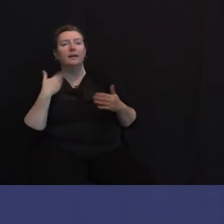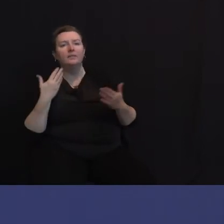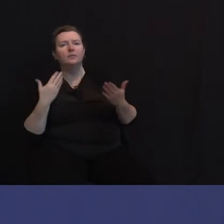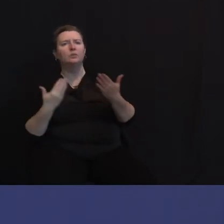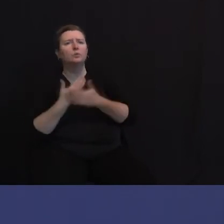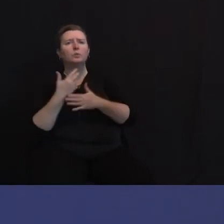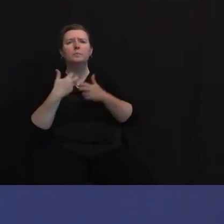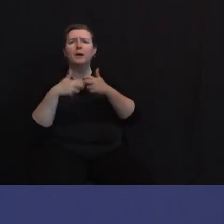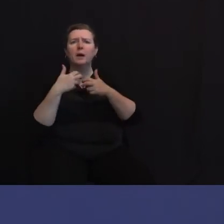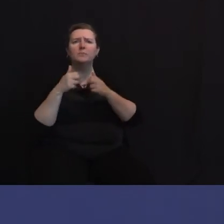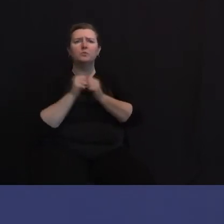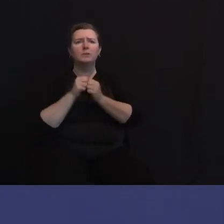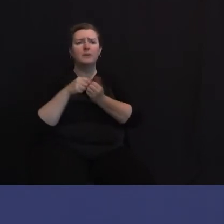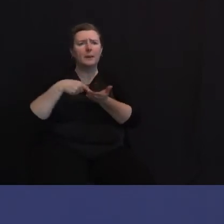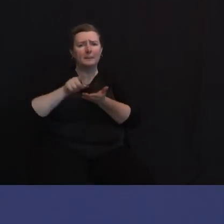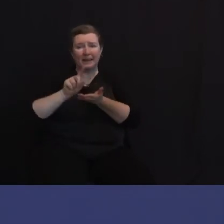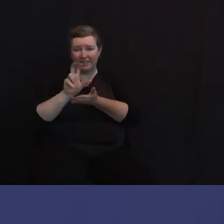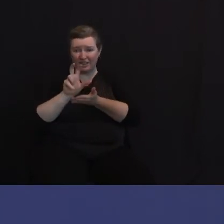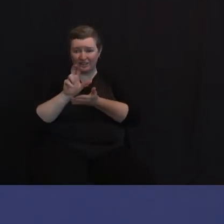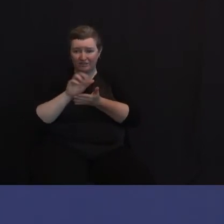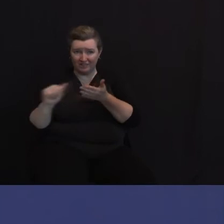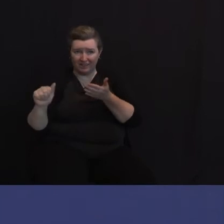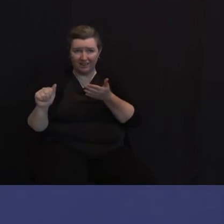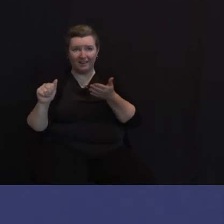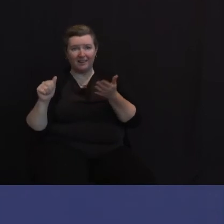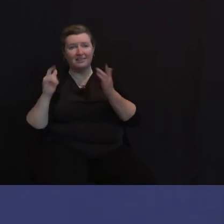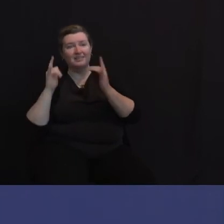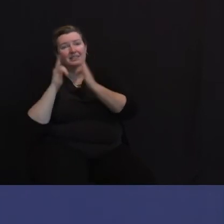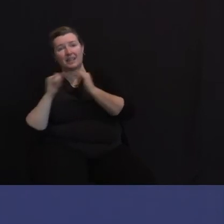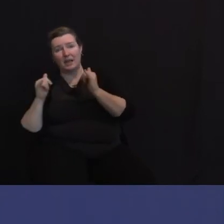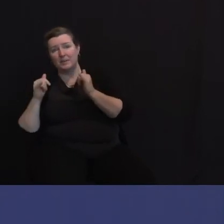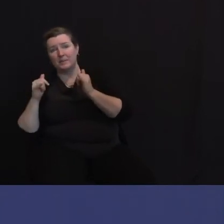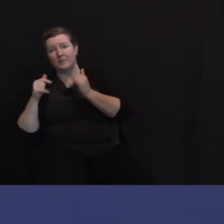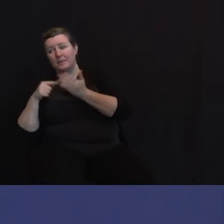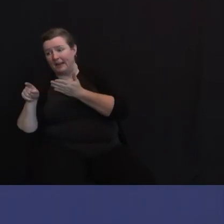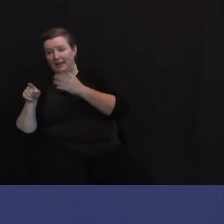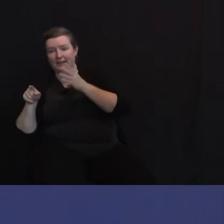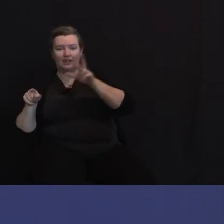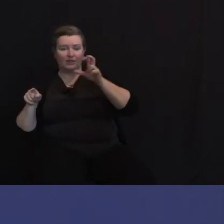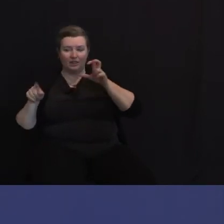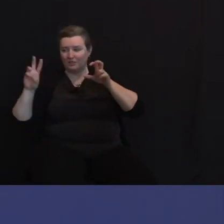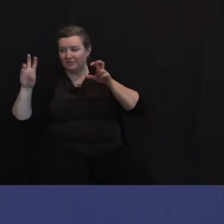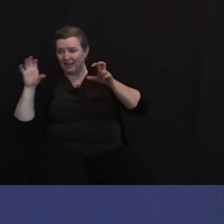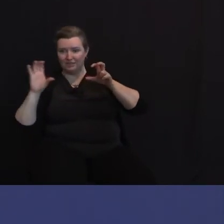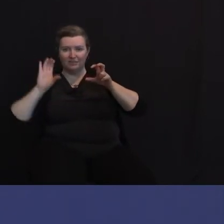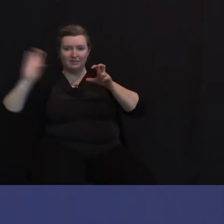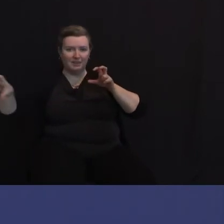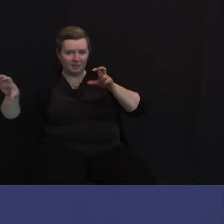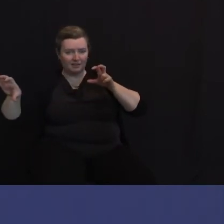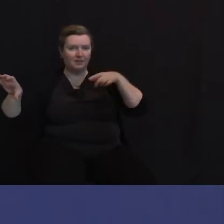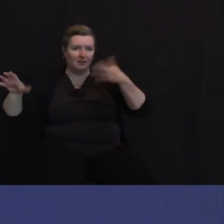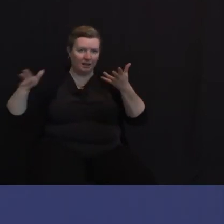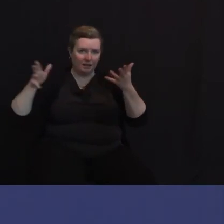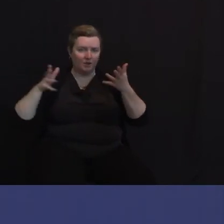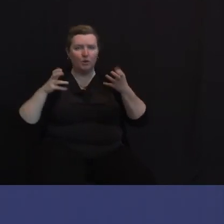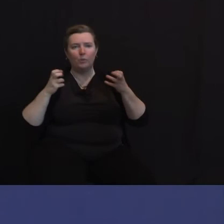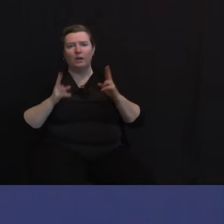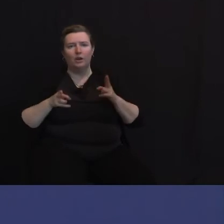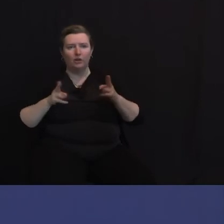same time as the old $600. We're working it around the clock and still hopeful to get the $300 payments out this